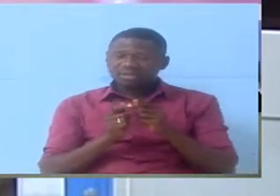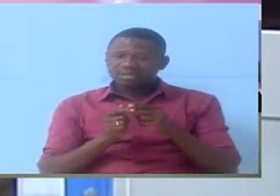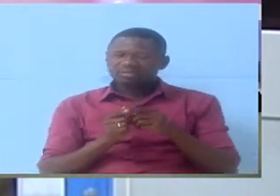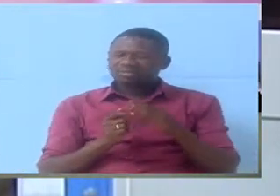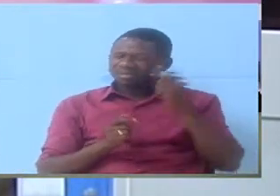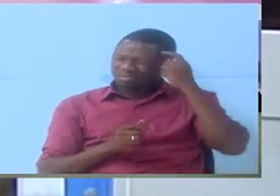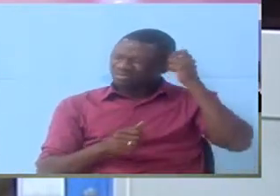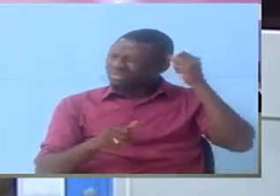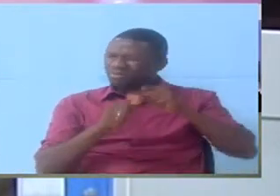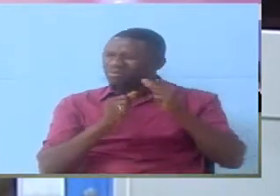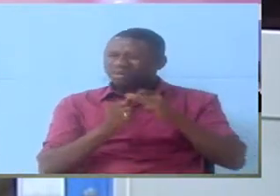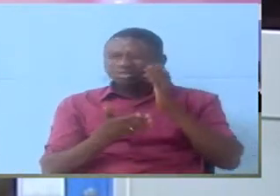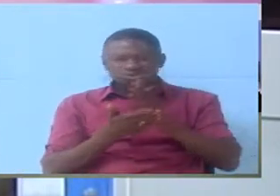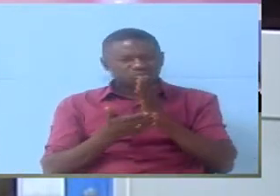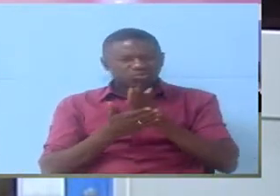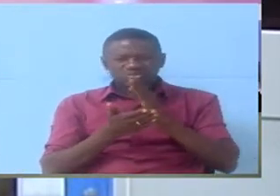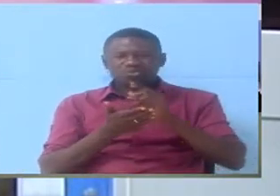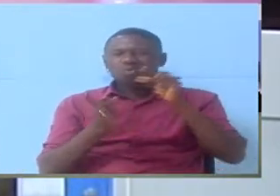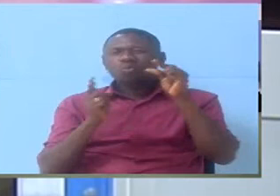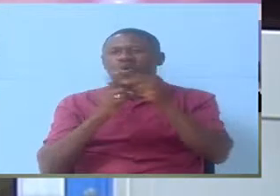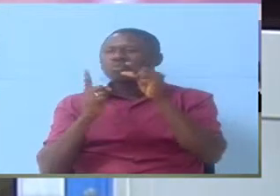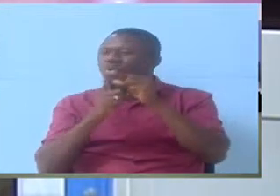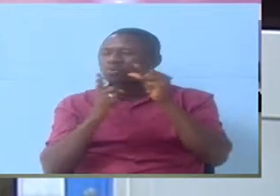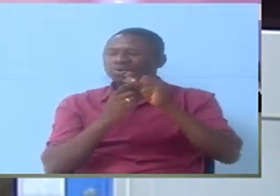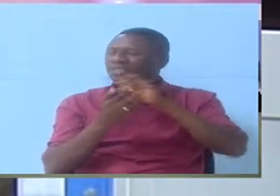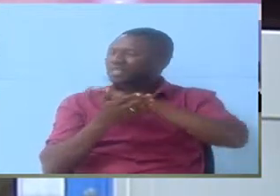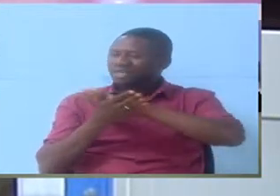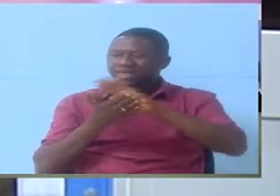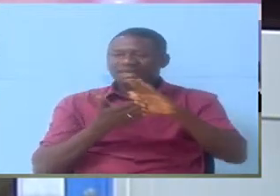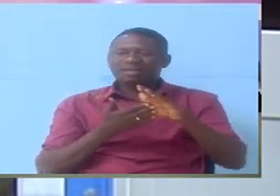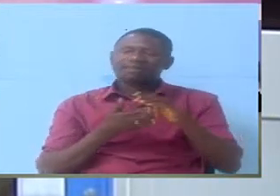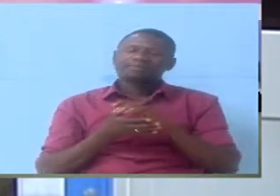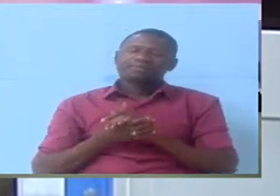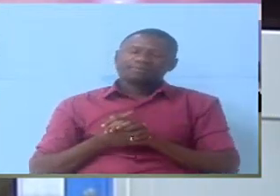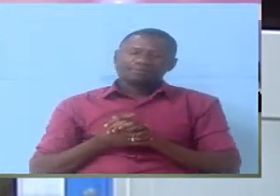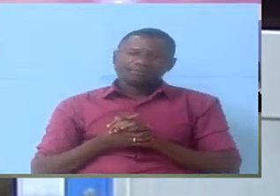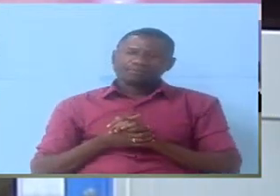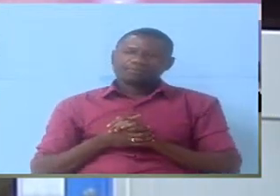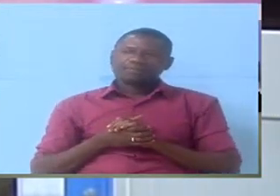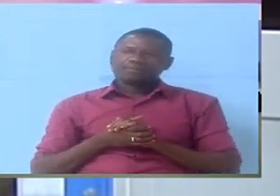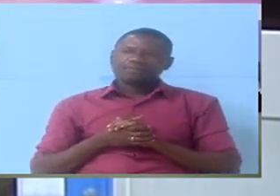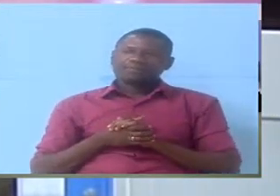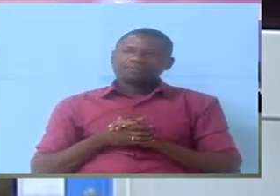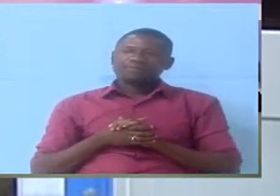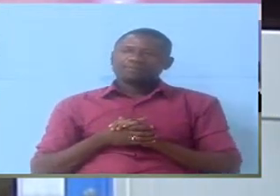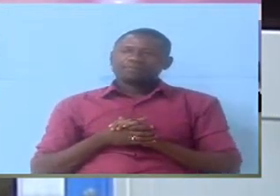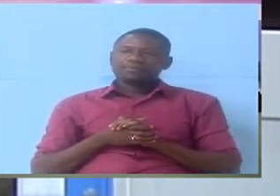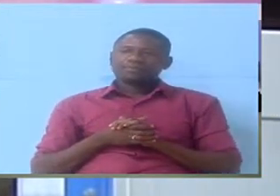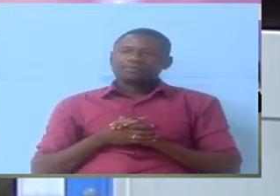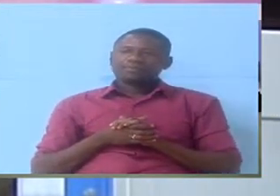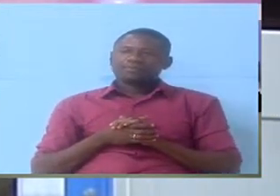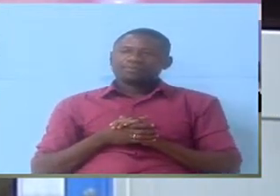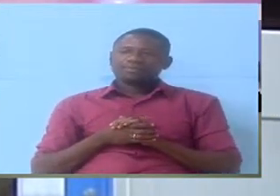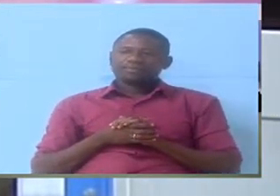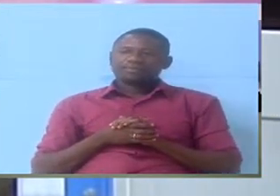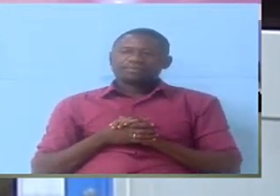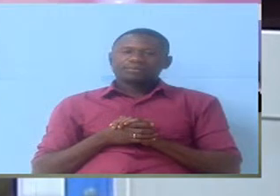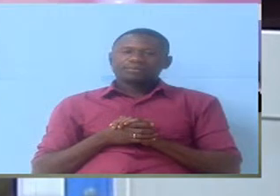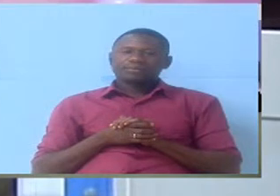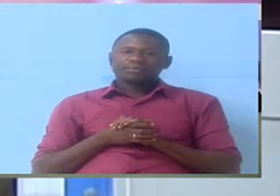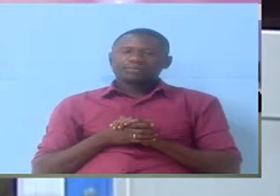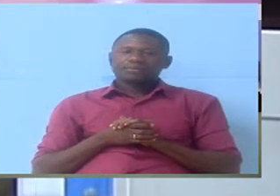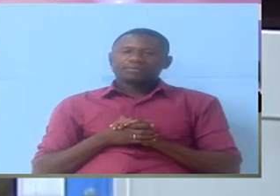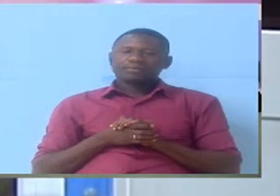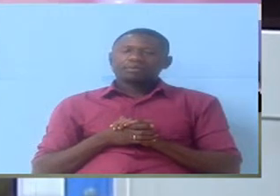exact wordings I kuma kanga kalimolu menu safen hakilo man wolu be mutabara nyina foko ye furewlu menu tara mane